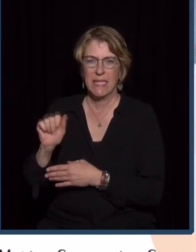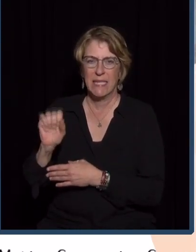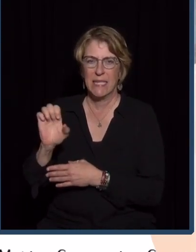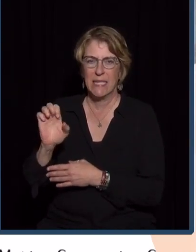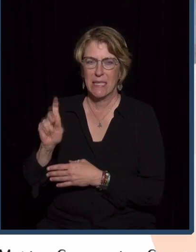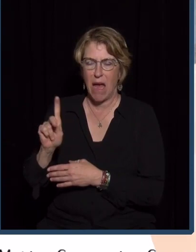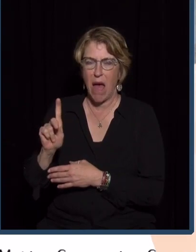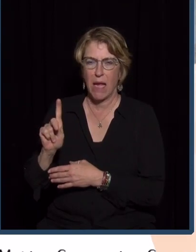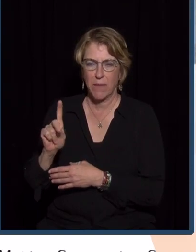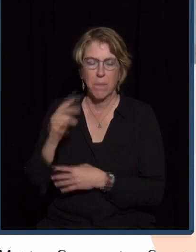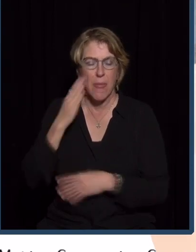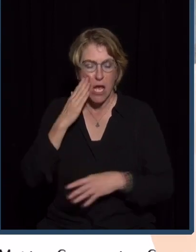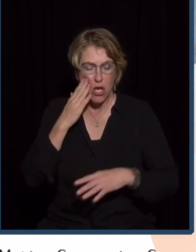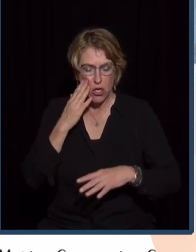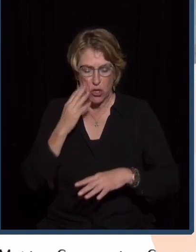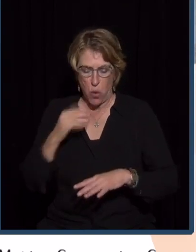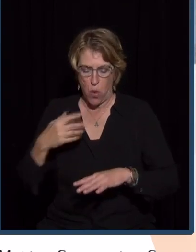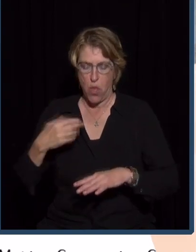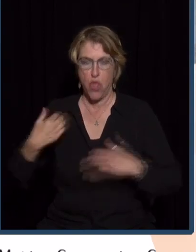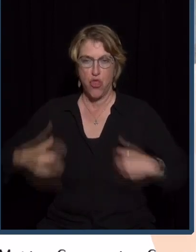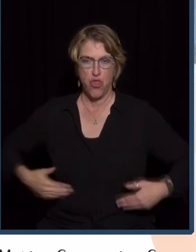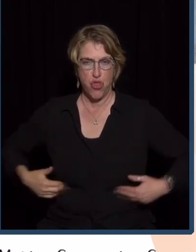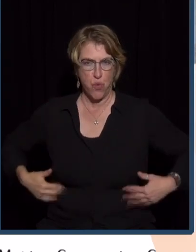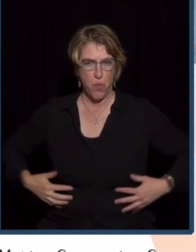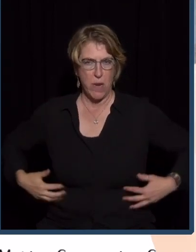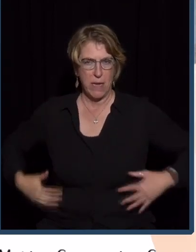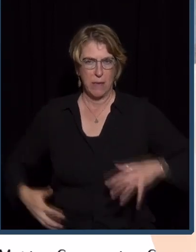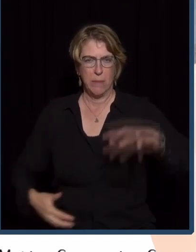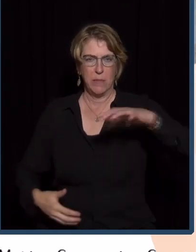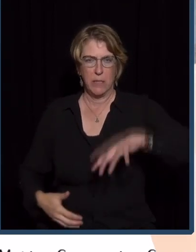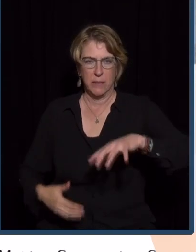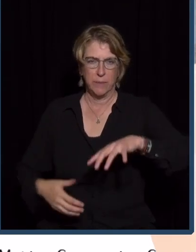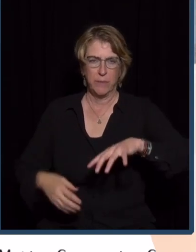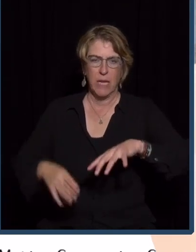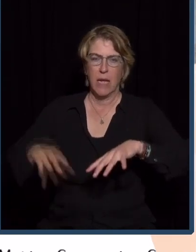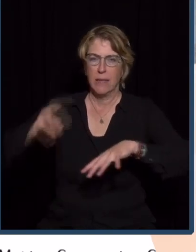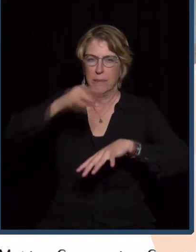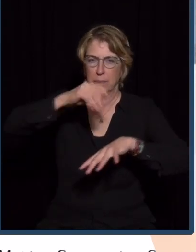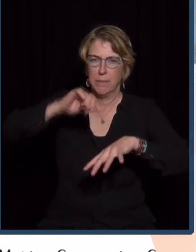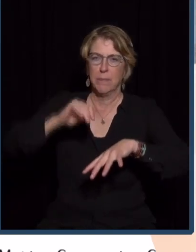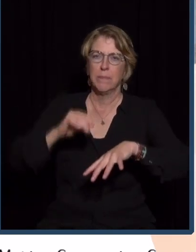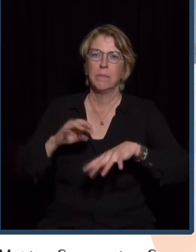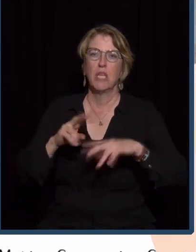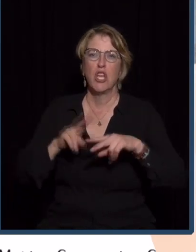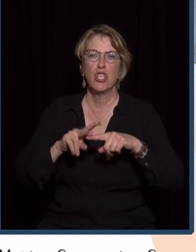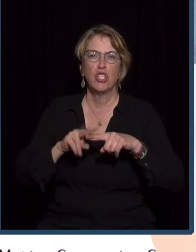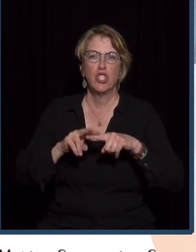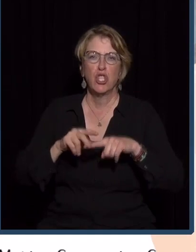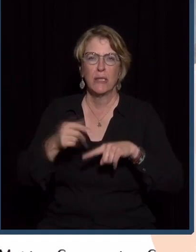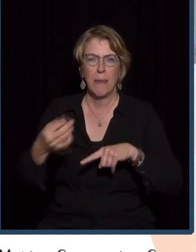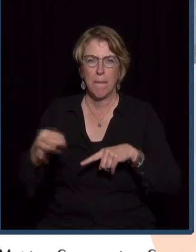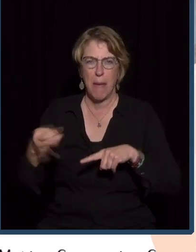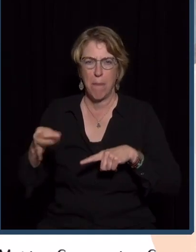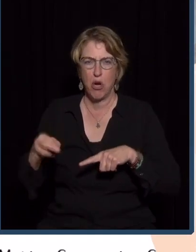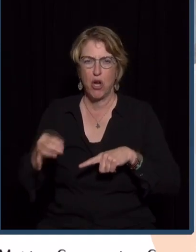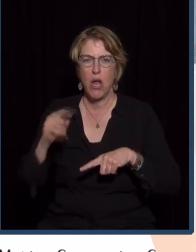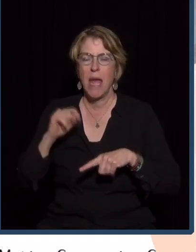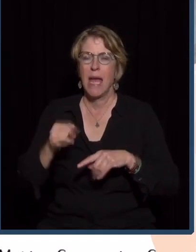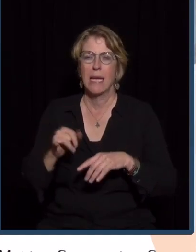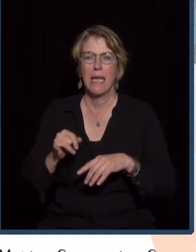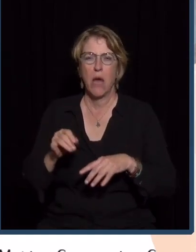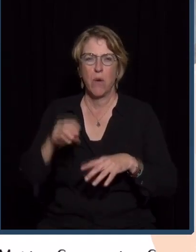ribs very nicely with salt and pepper. Nice hot pan, get a good sear on it. We've been searing the beef here for a few minutes on the one